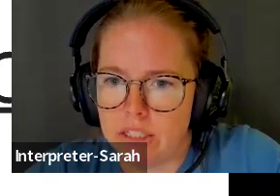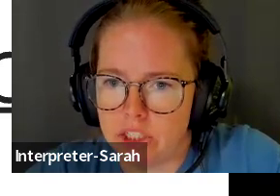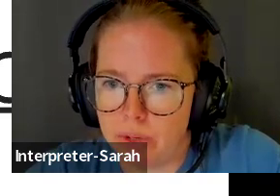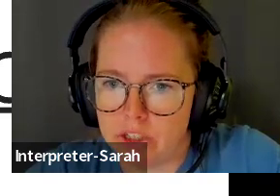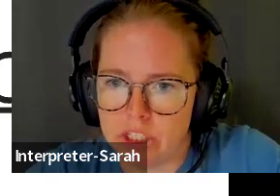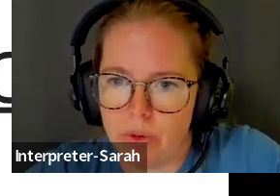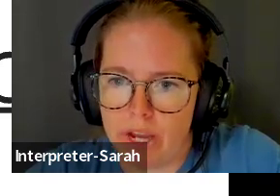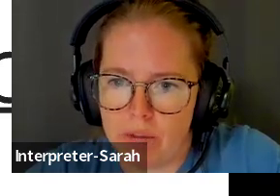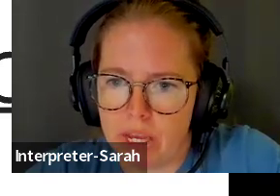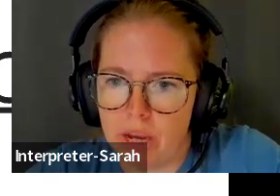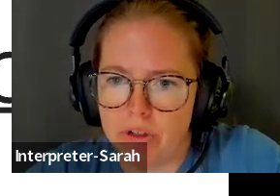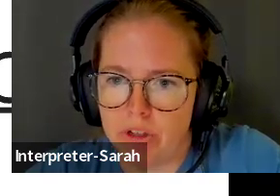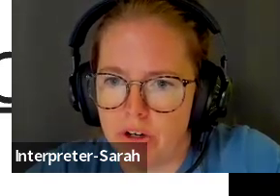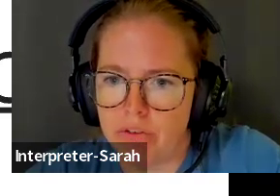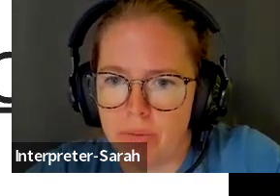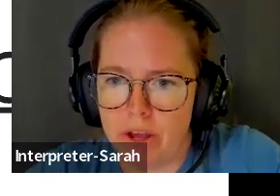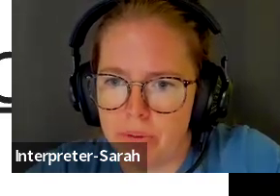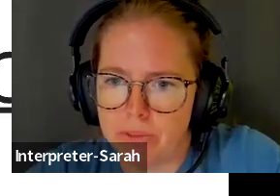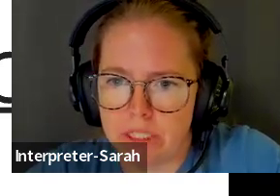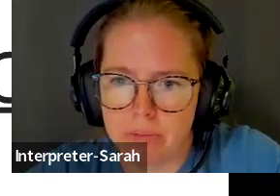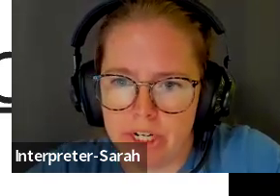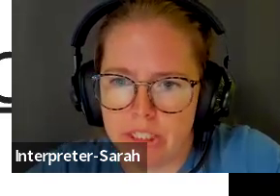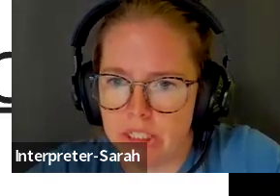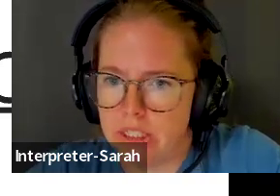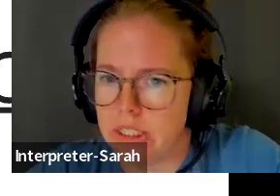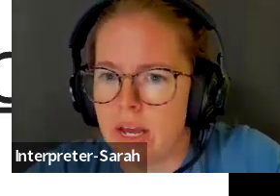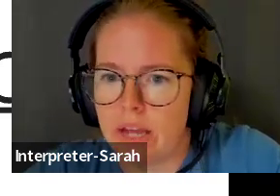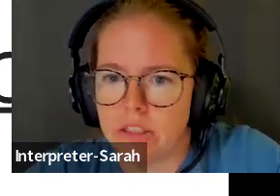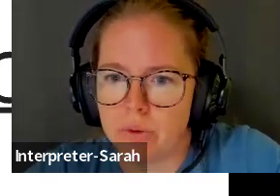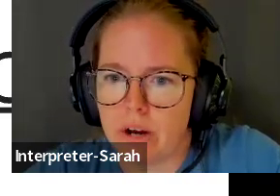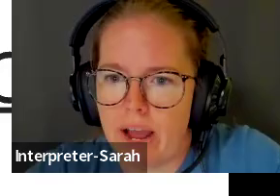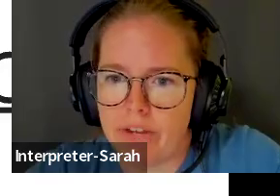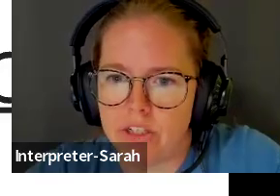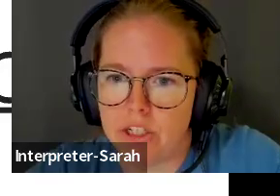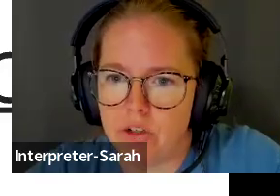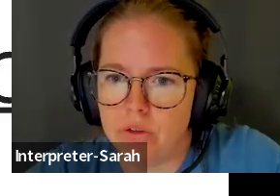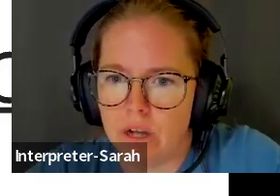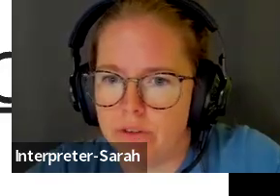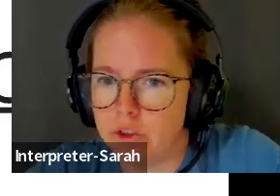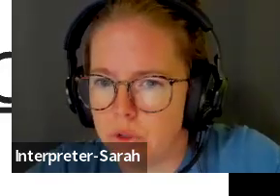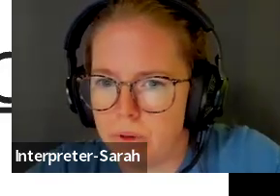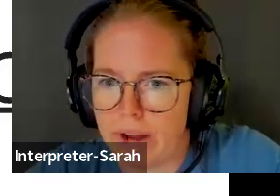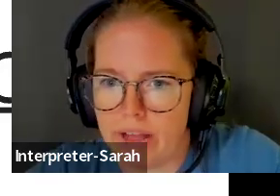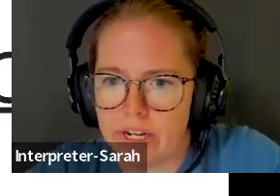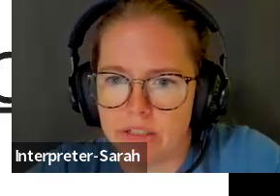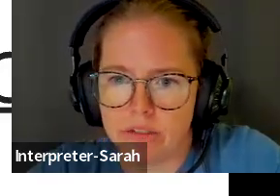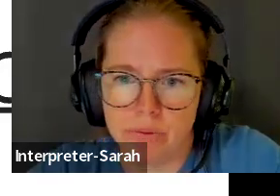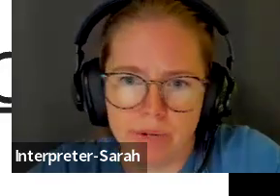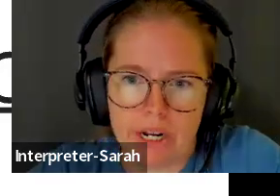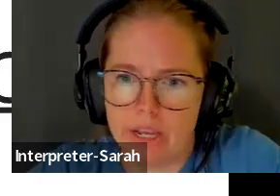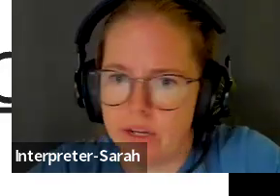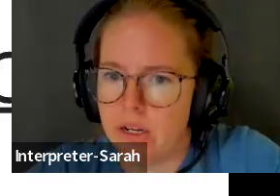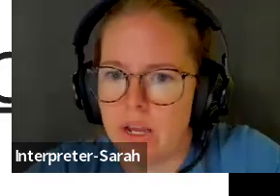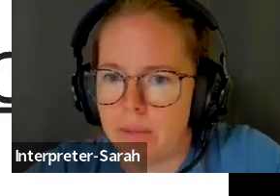these situations going on and being able to learn from other people's experiences. And so we're having to use our visual modalities